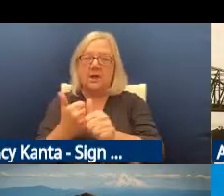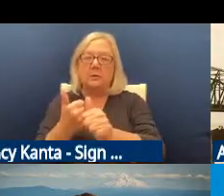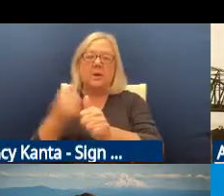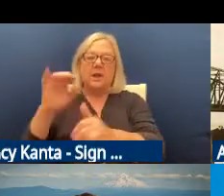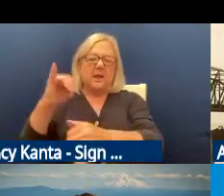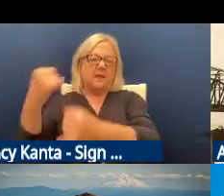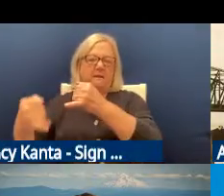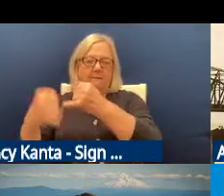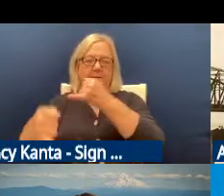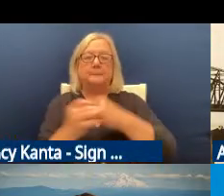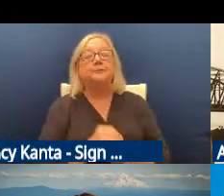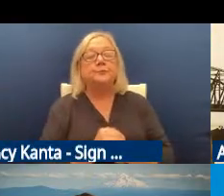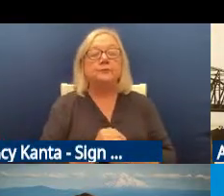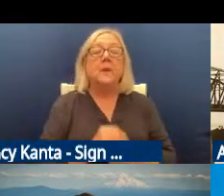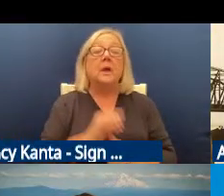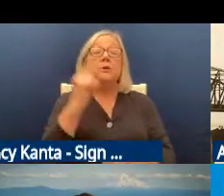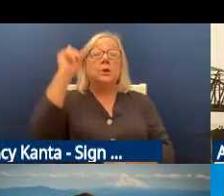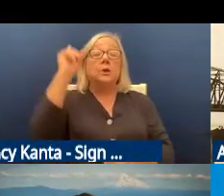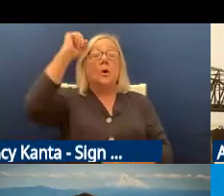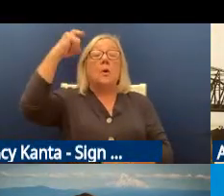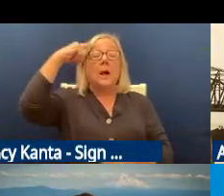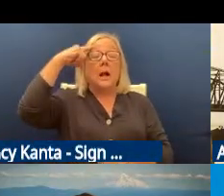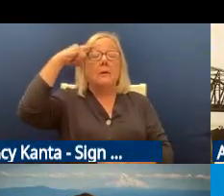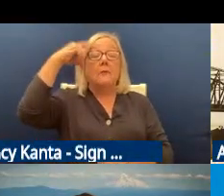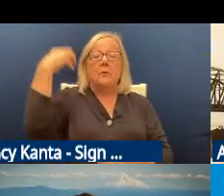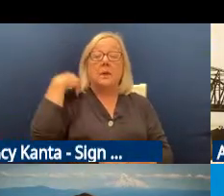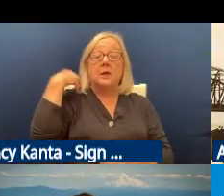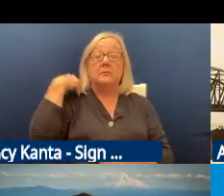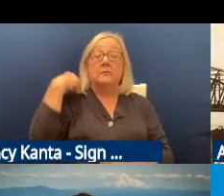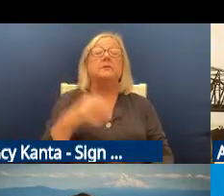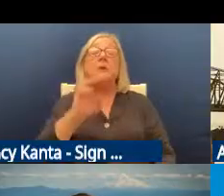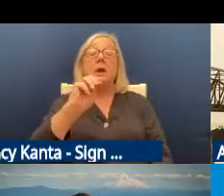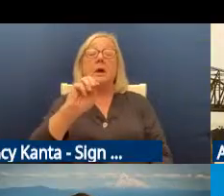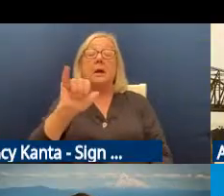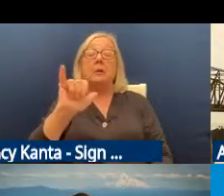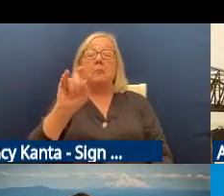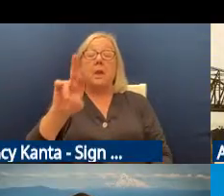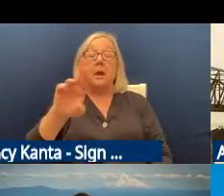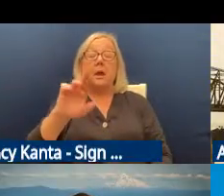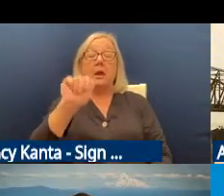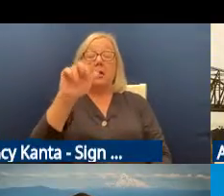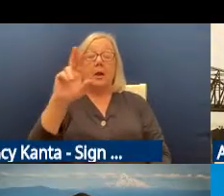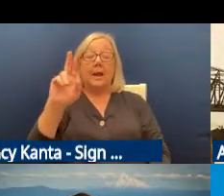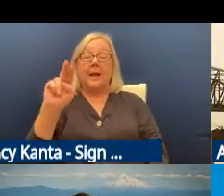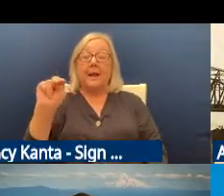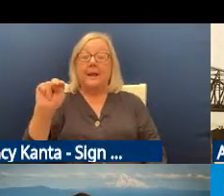So I'd like to invite Mayor Ann from the City of Vancouver.